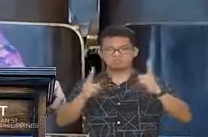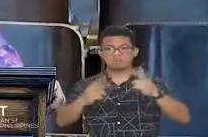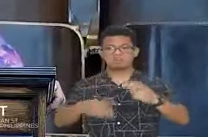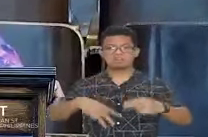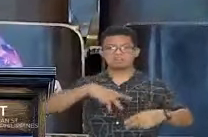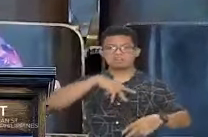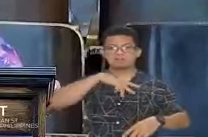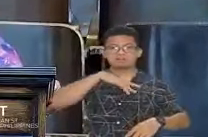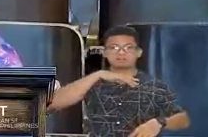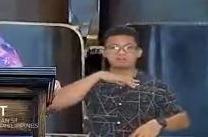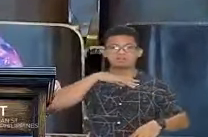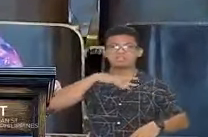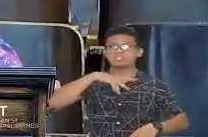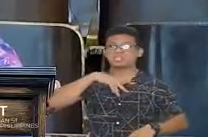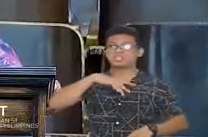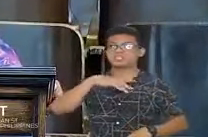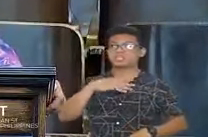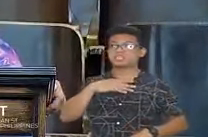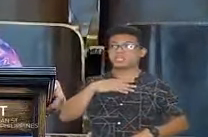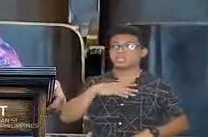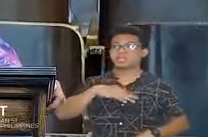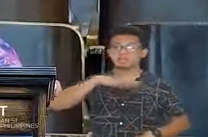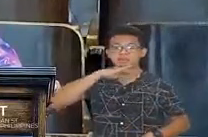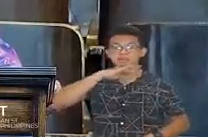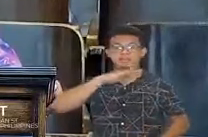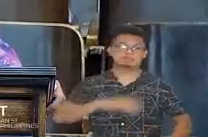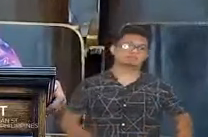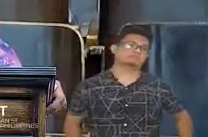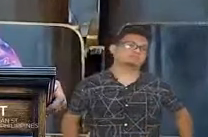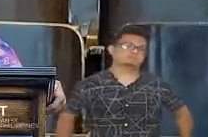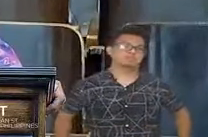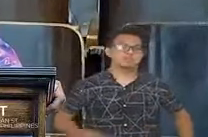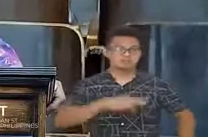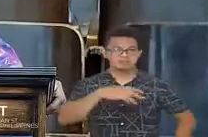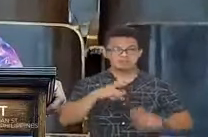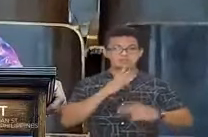Naghulat ko gamayo, inom, pagtapos inom ko tungo sa ibabaw.